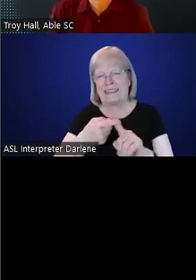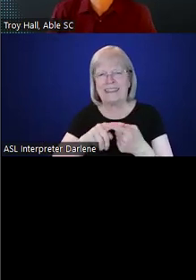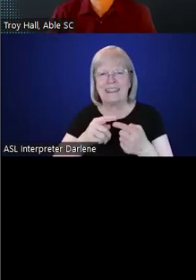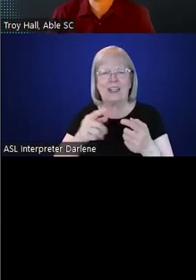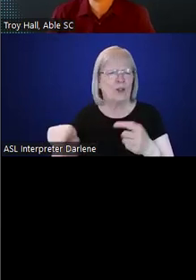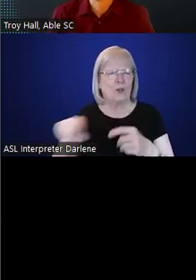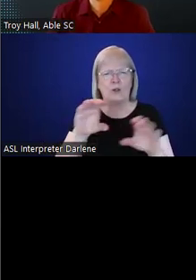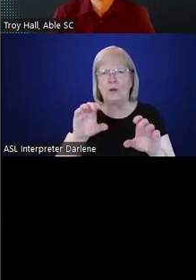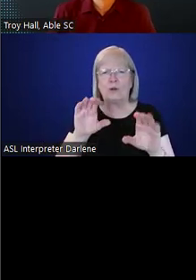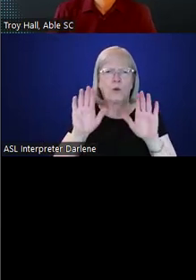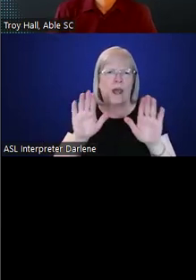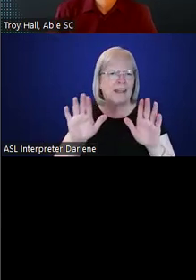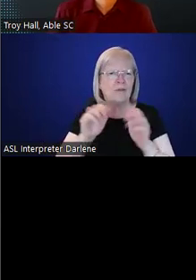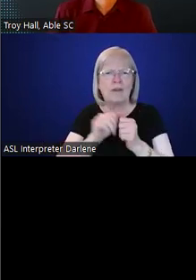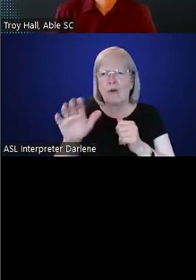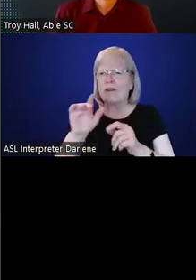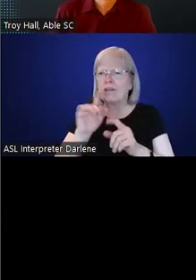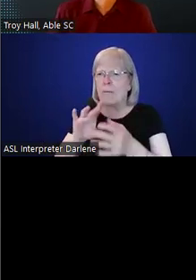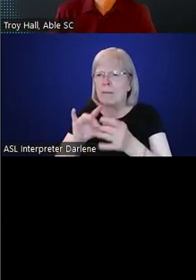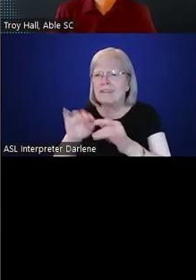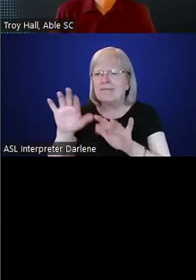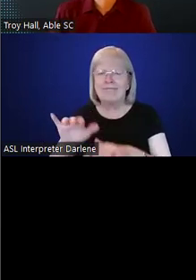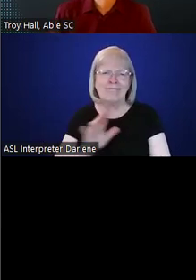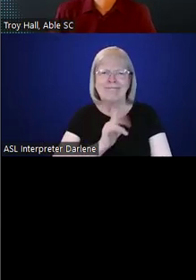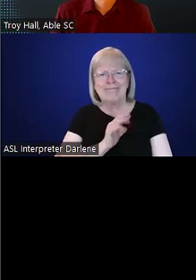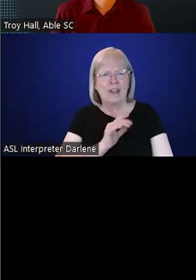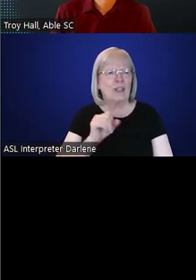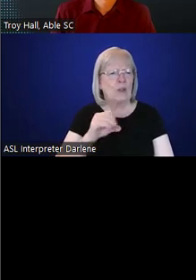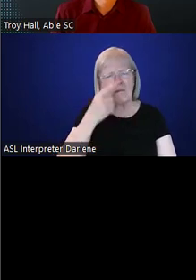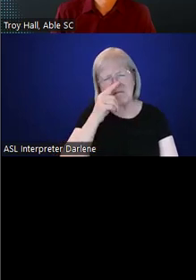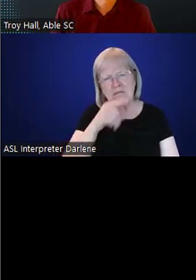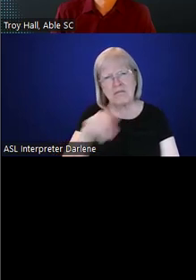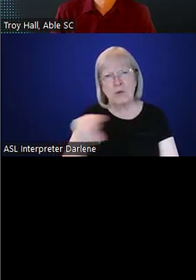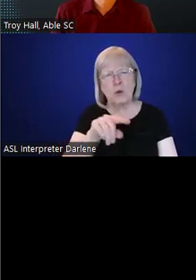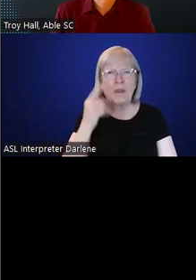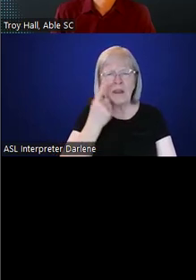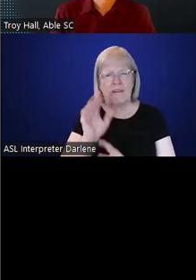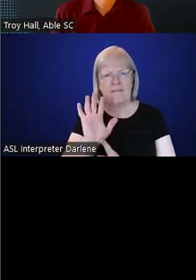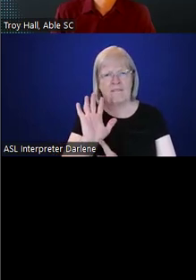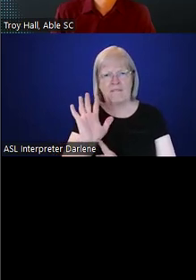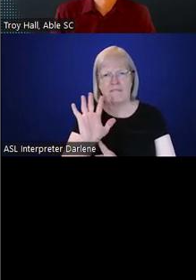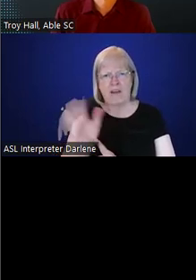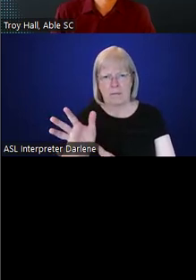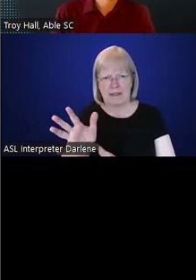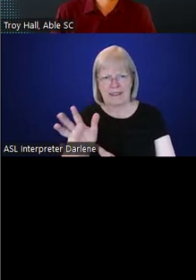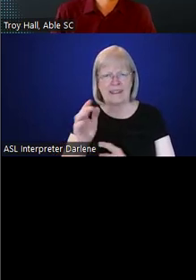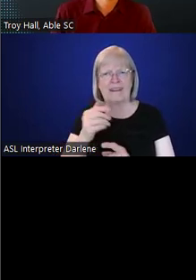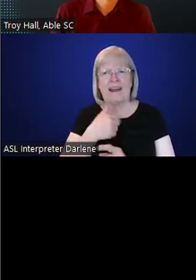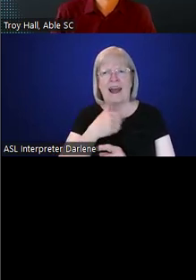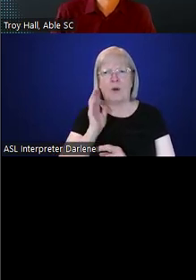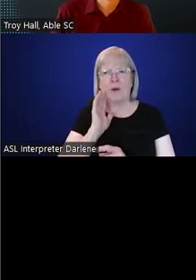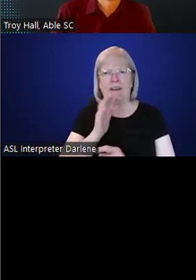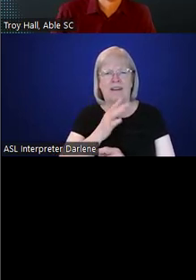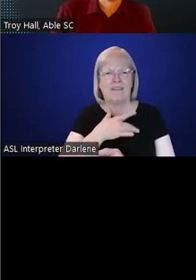doing great. Love the energy. So take about 5 minutes, and I would love if someone